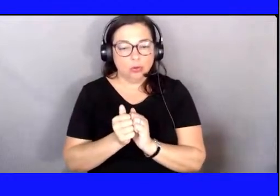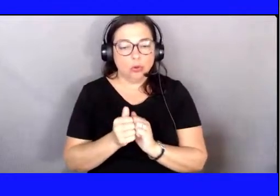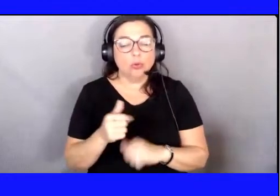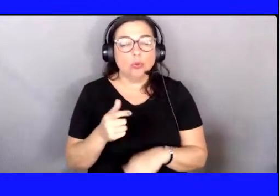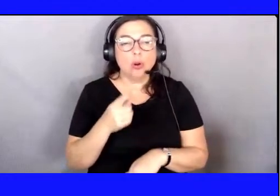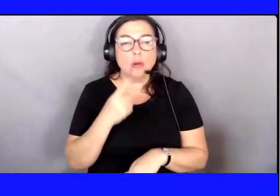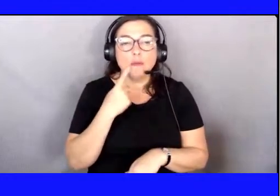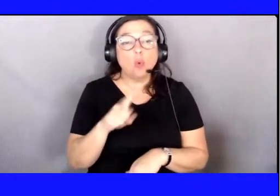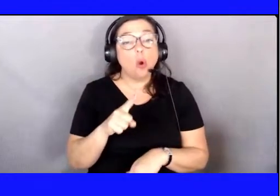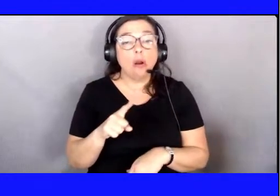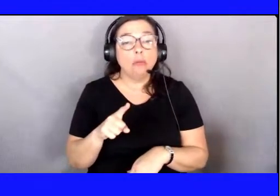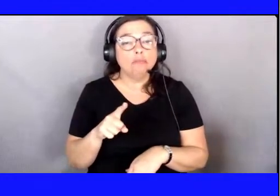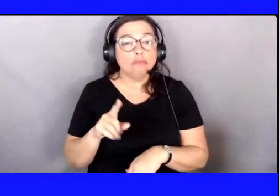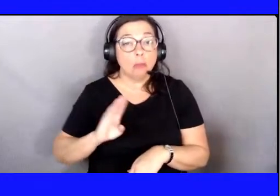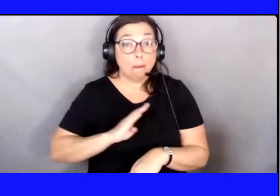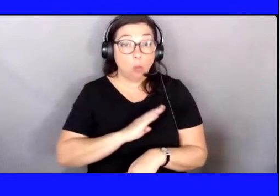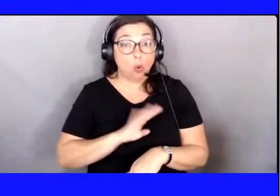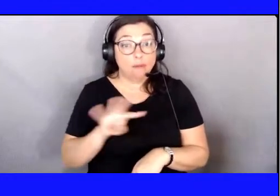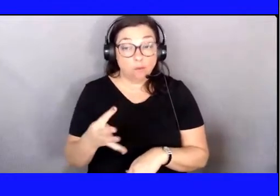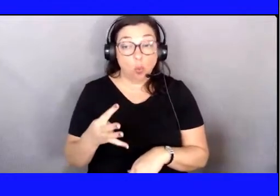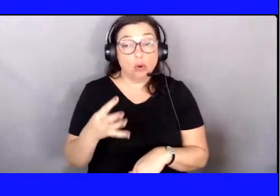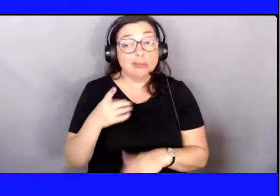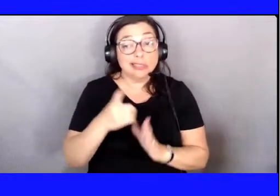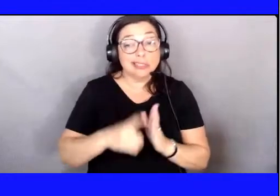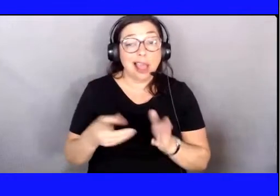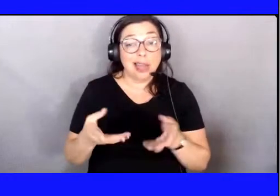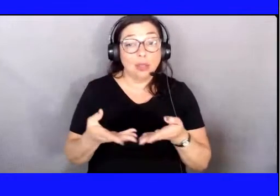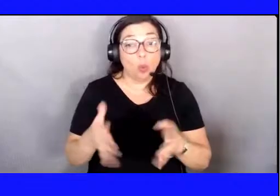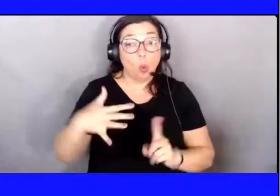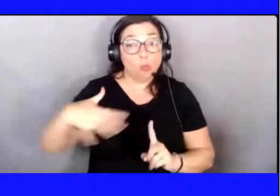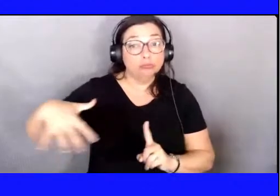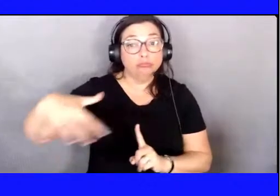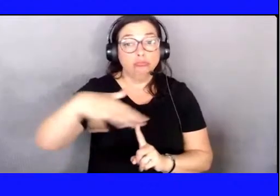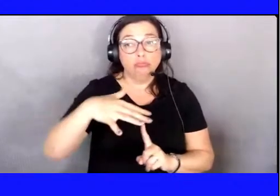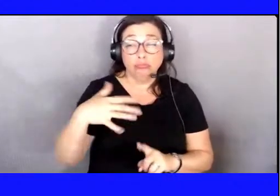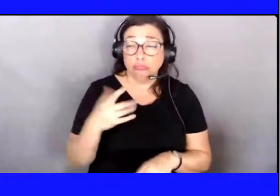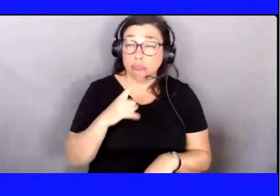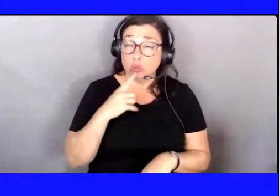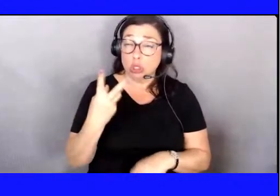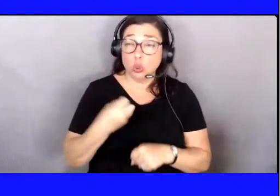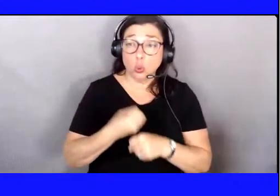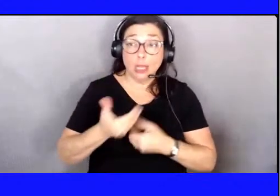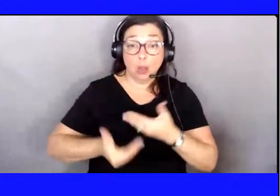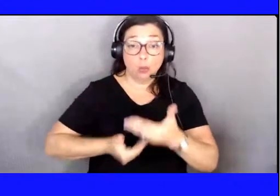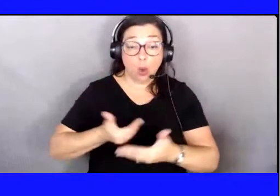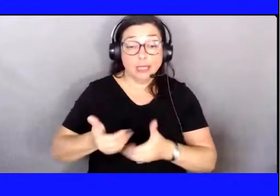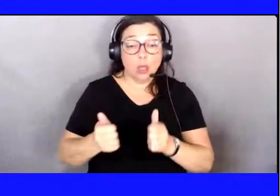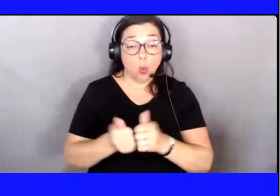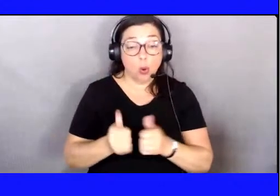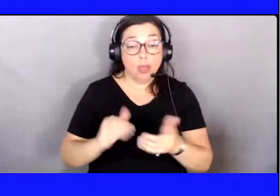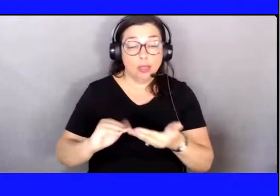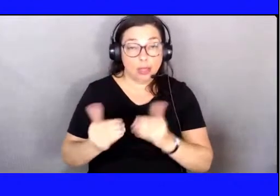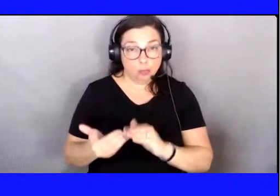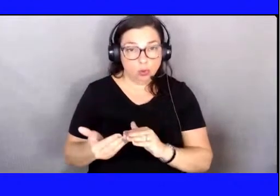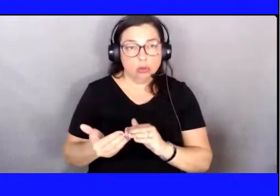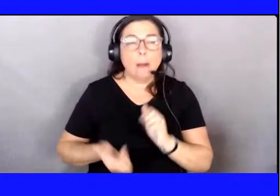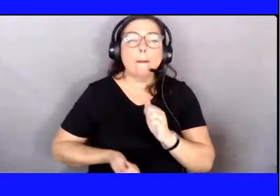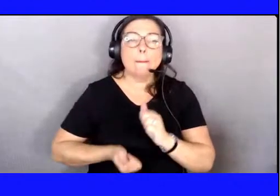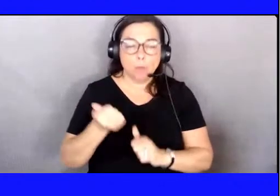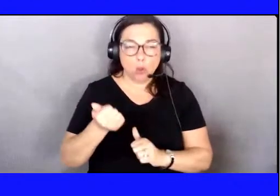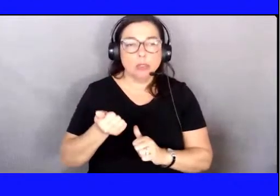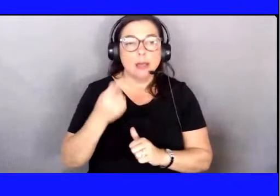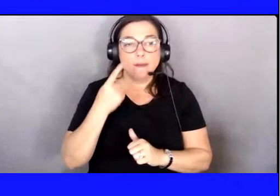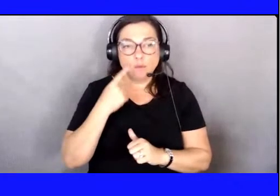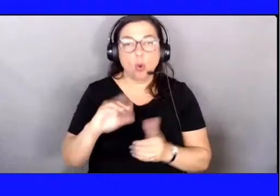Board 4, designing that open space. And so it was over a 2-year process with the community members, again, mostly through Community